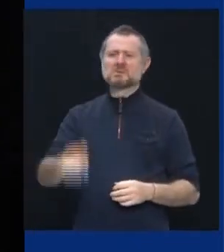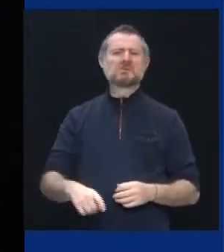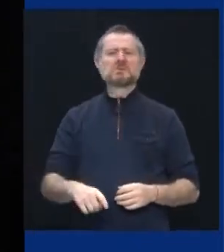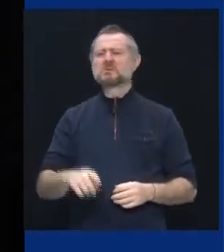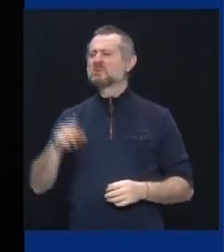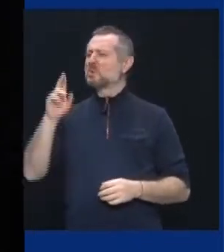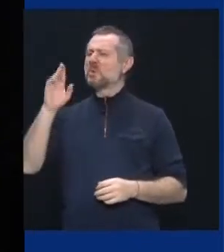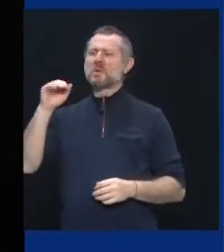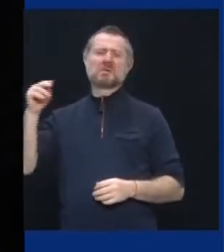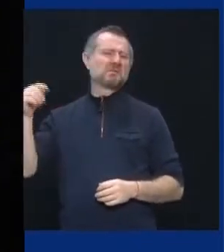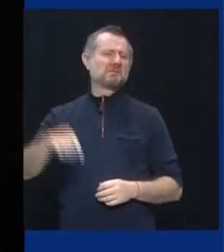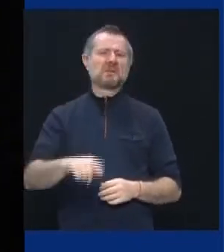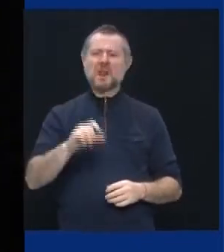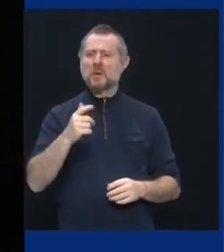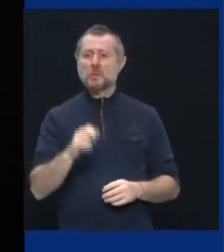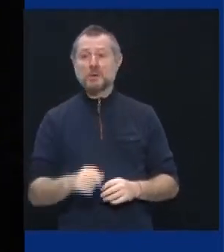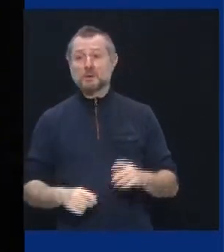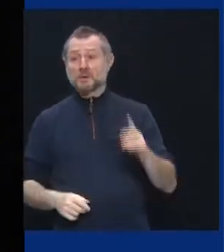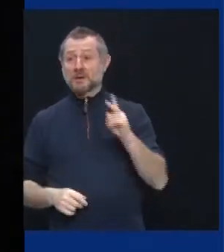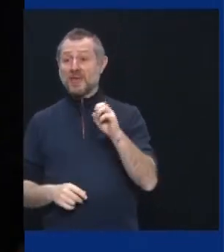Dukes went to Sibius with you.